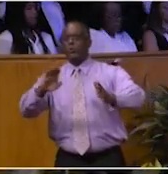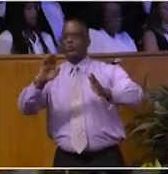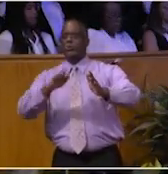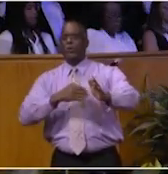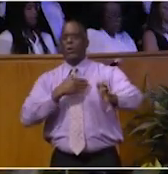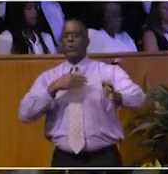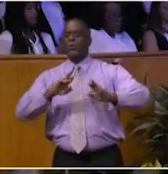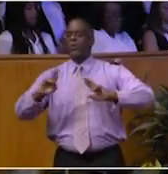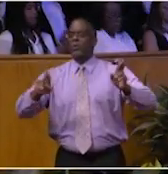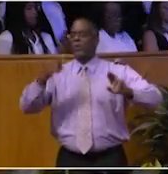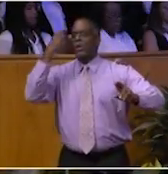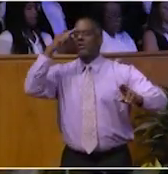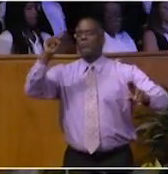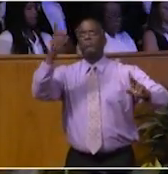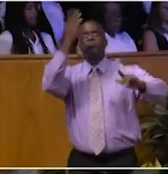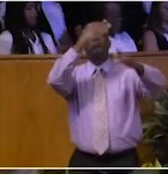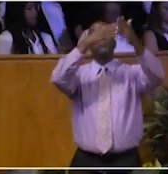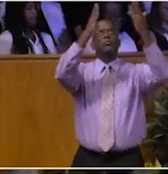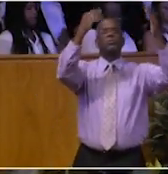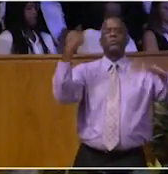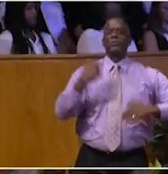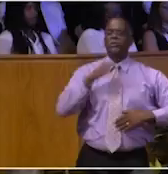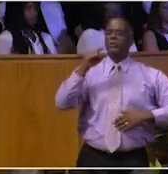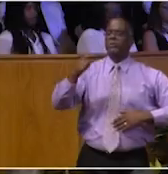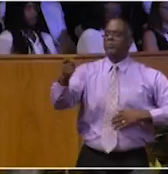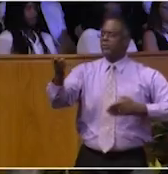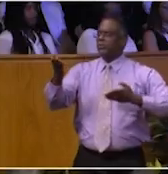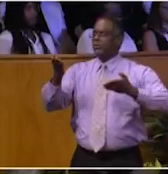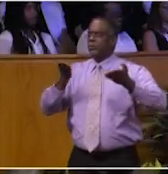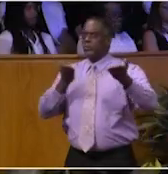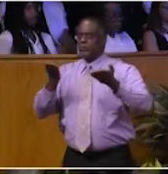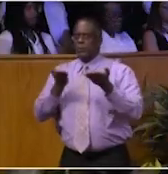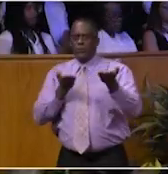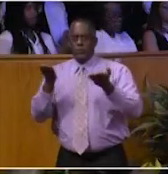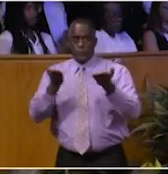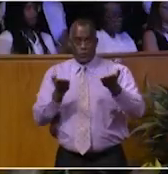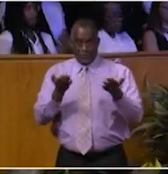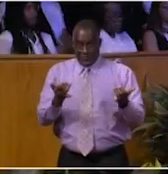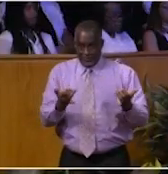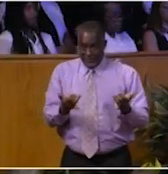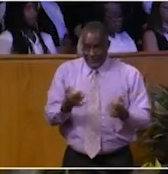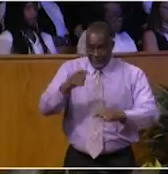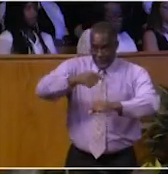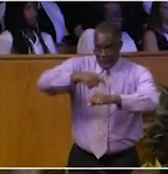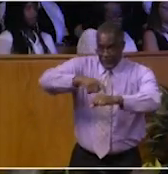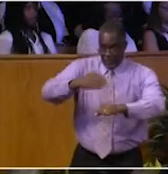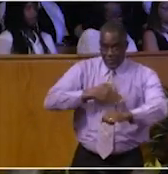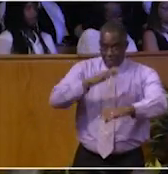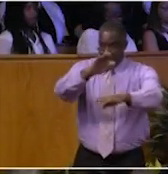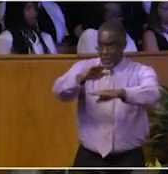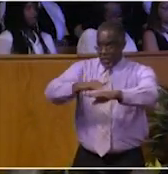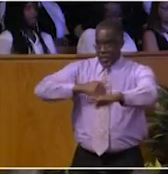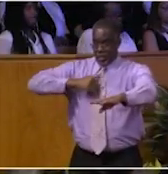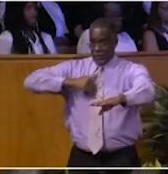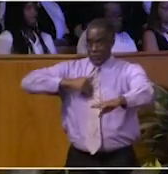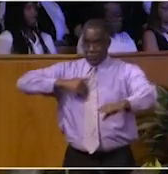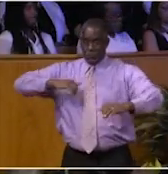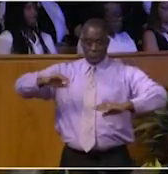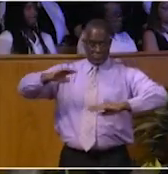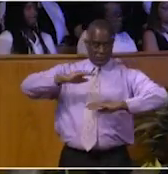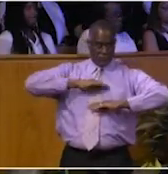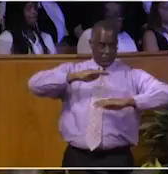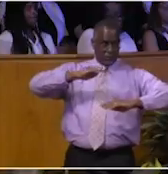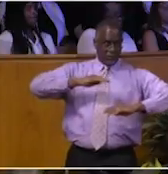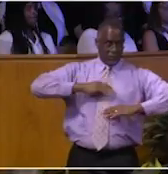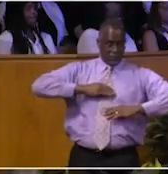the sky, to serve this present age, my calling to fulfill. Oh, may